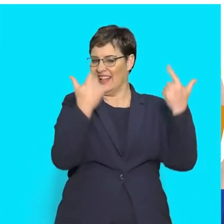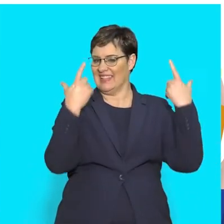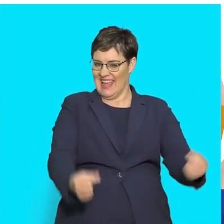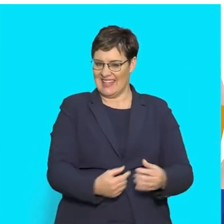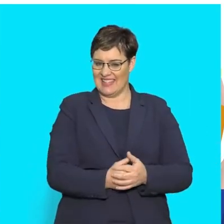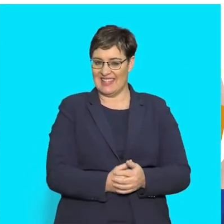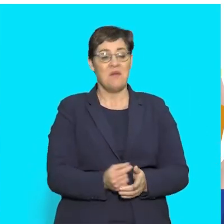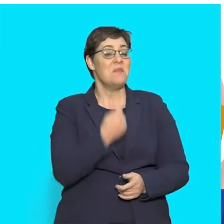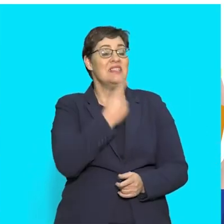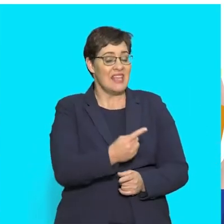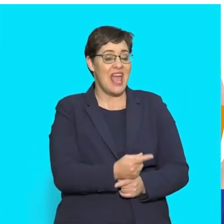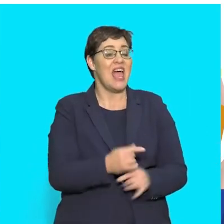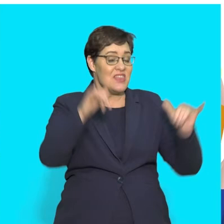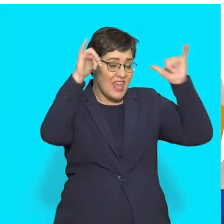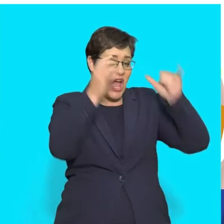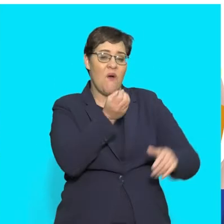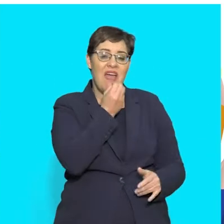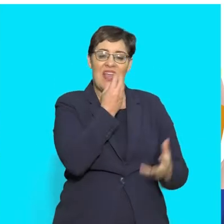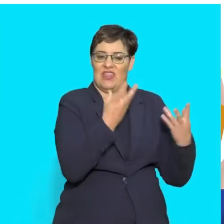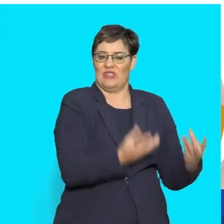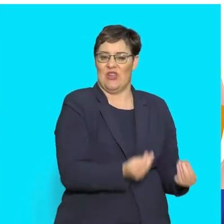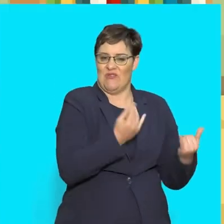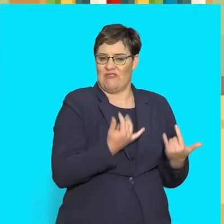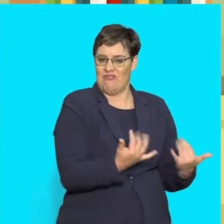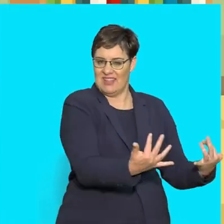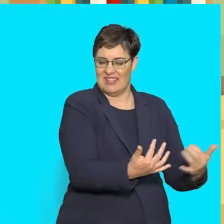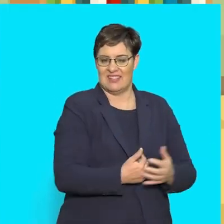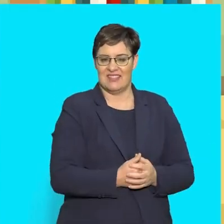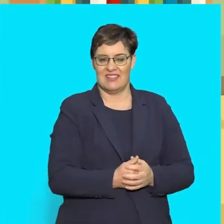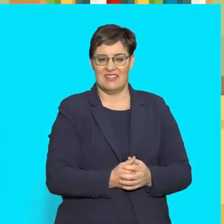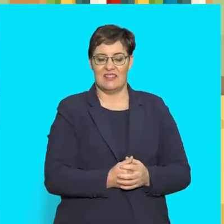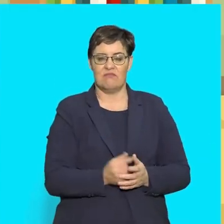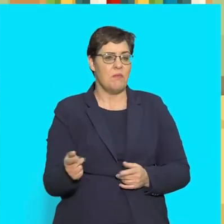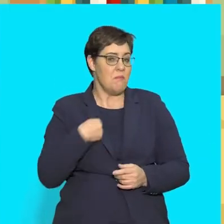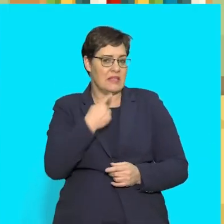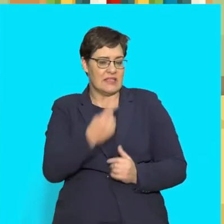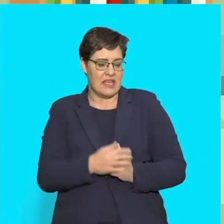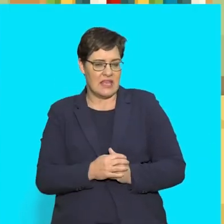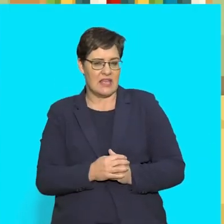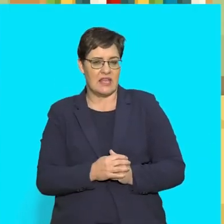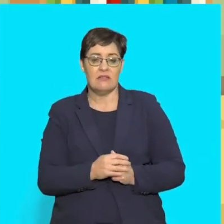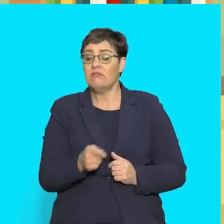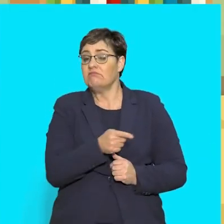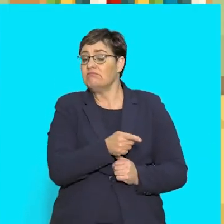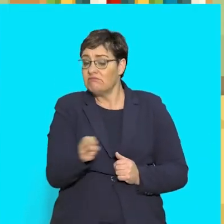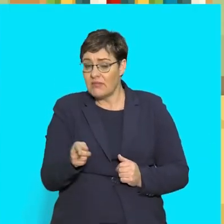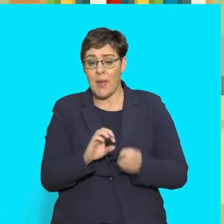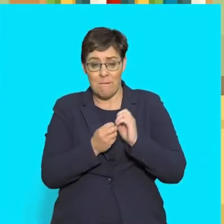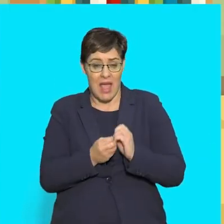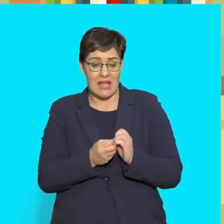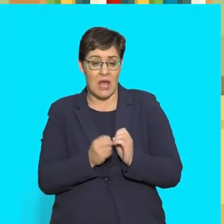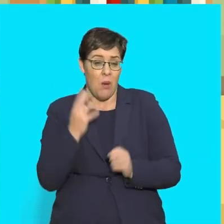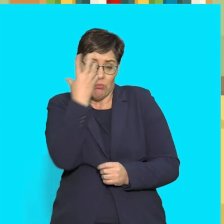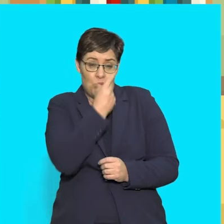Well done! I say the cow ate the soft grass. Do I say, bees make